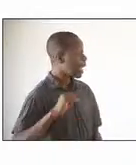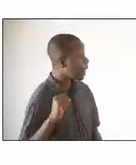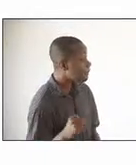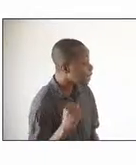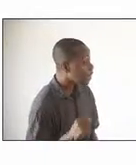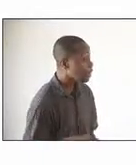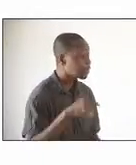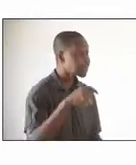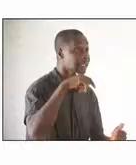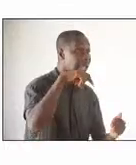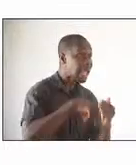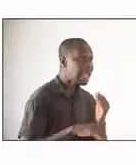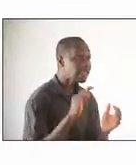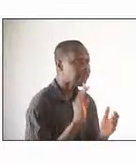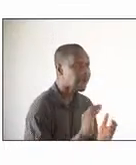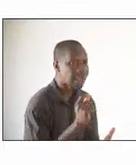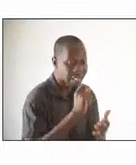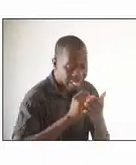Because in formal letters,